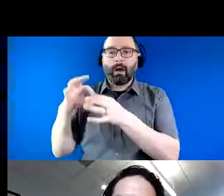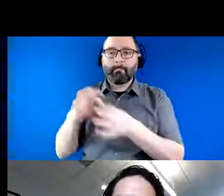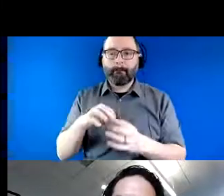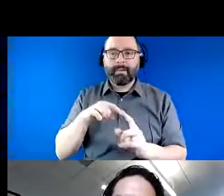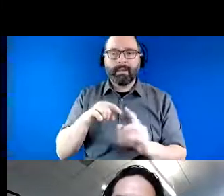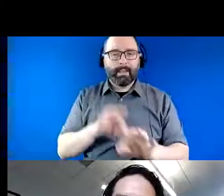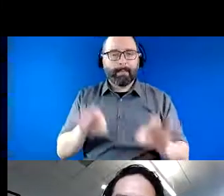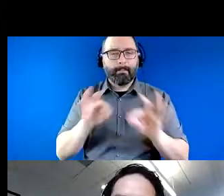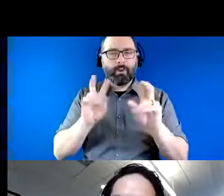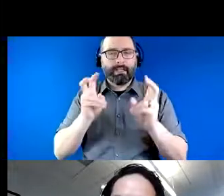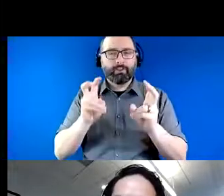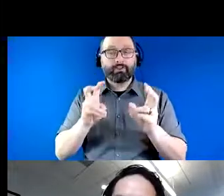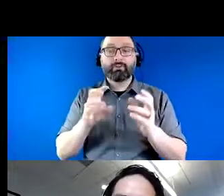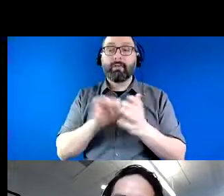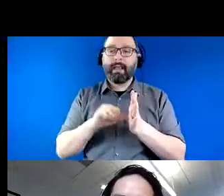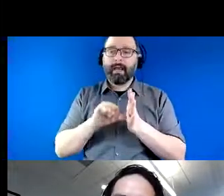of preserving personhood.